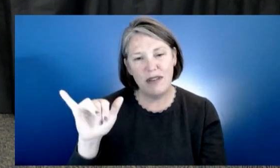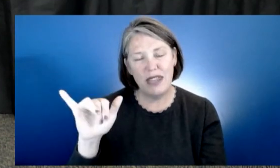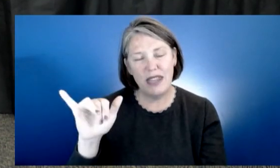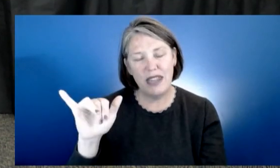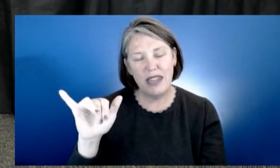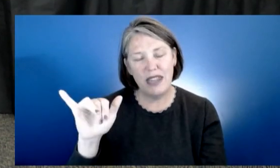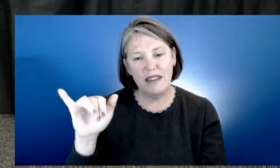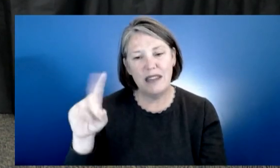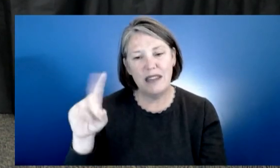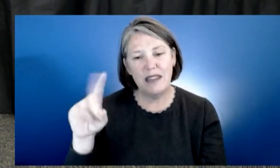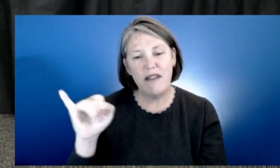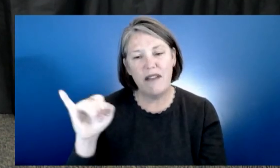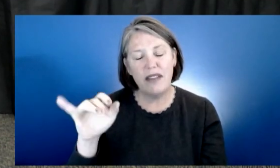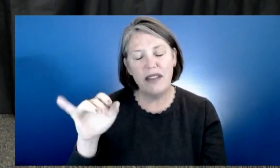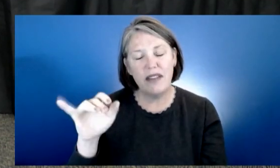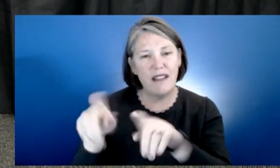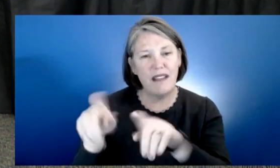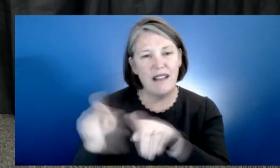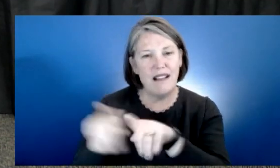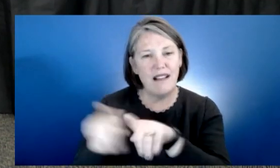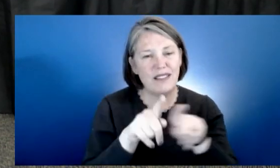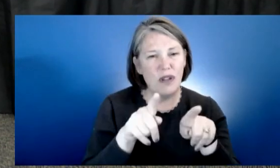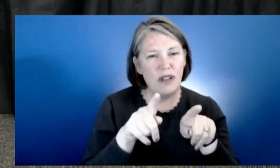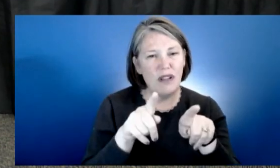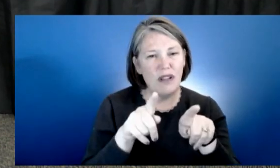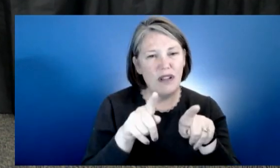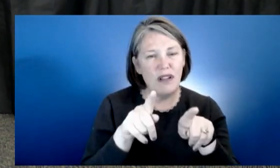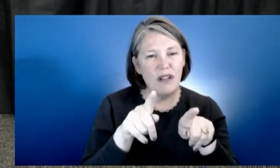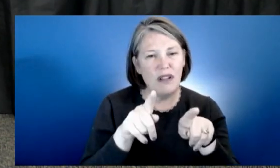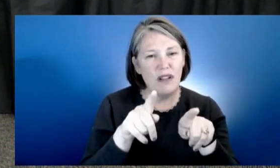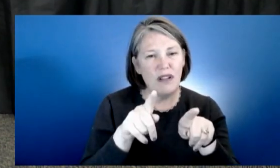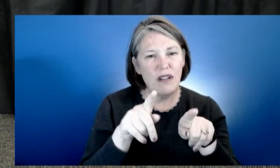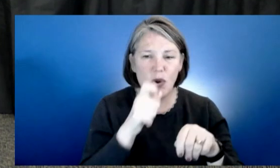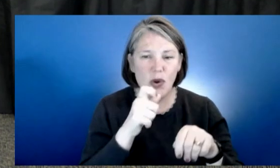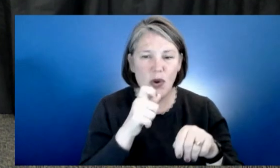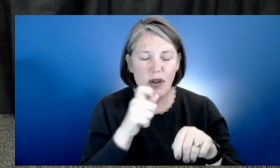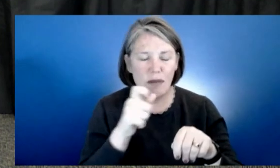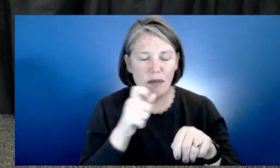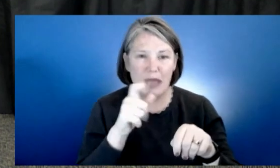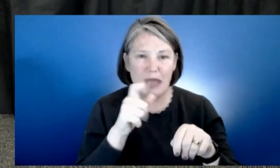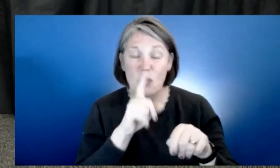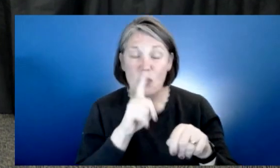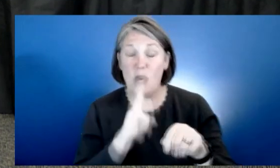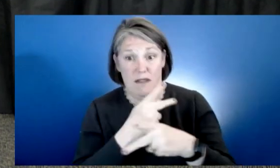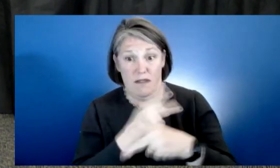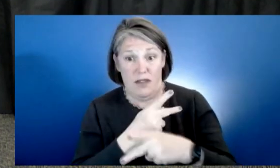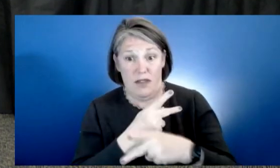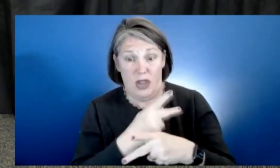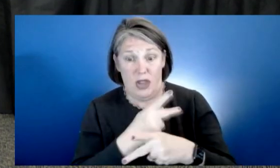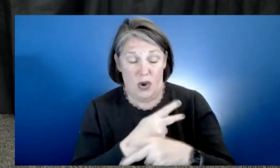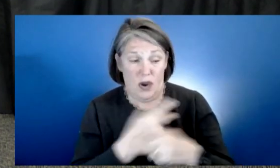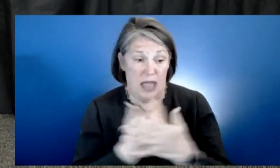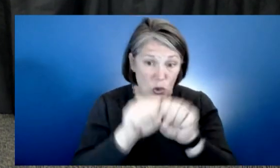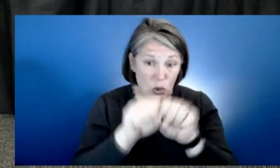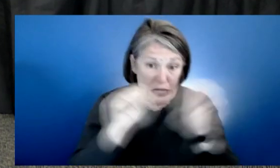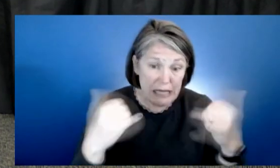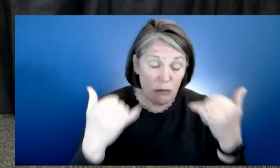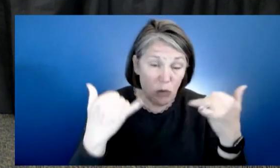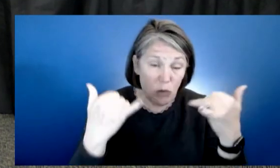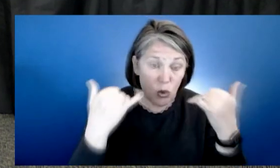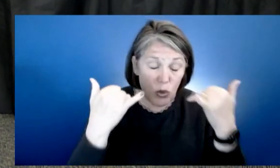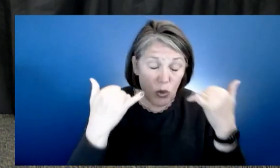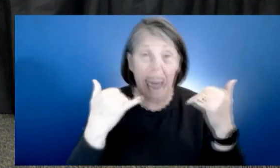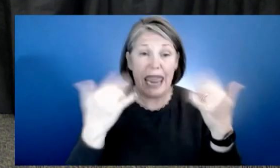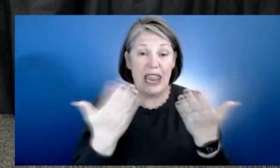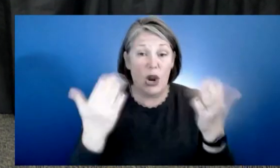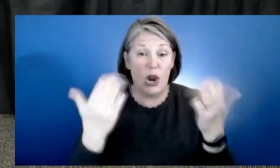county's team, who have been troubleshooting this new location, the new systems for us today. I